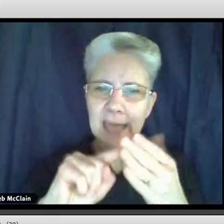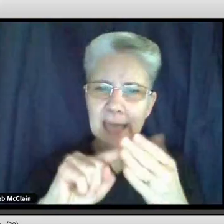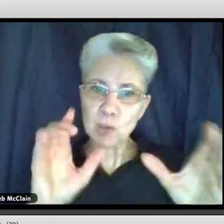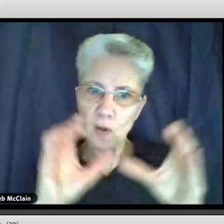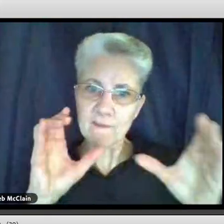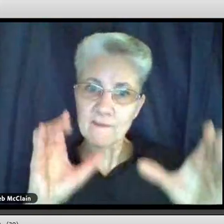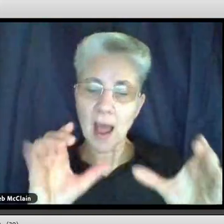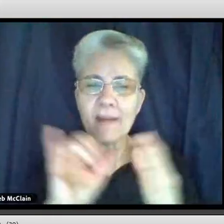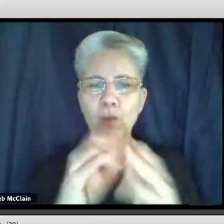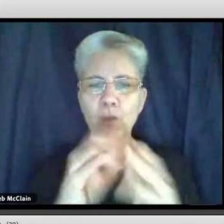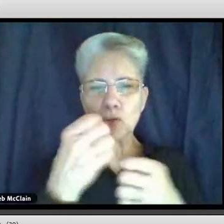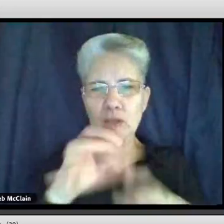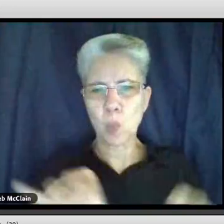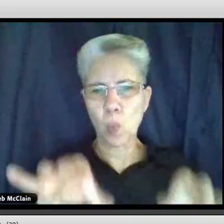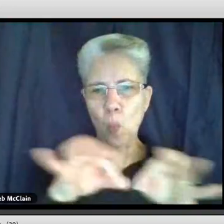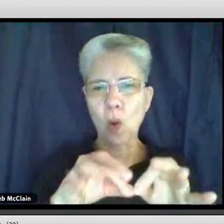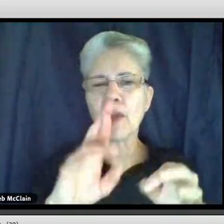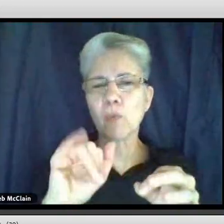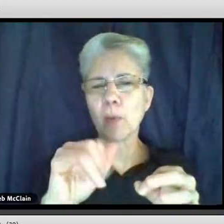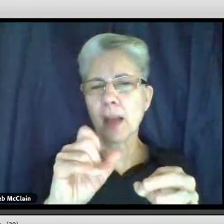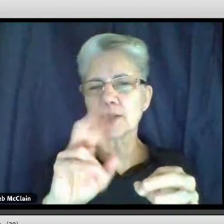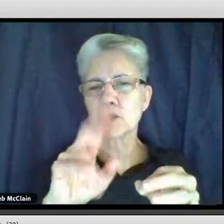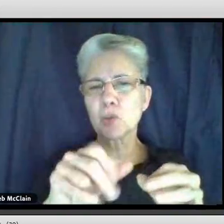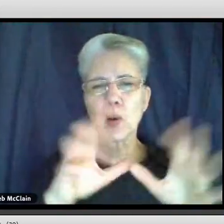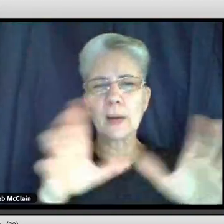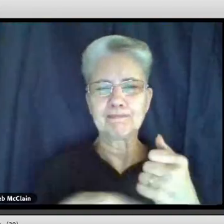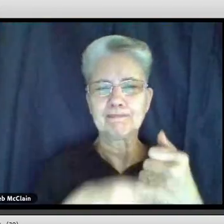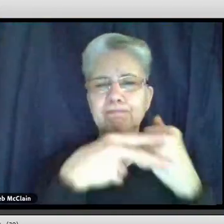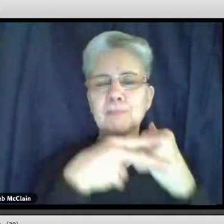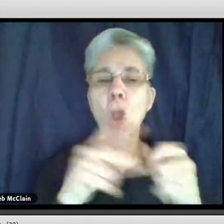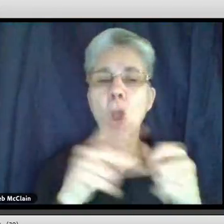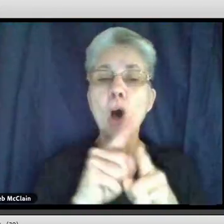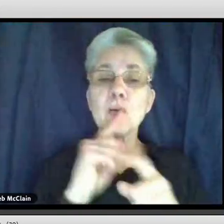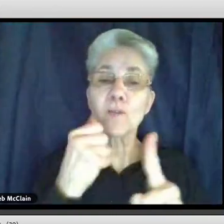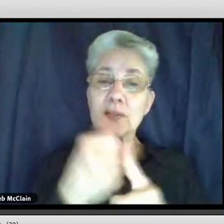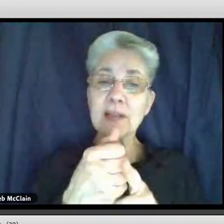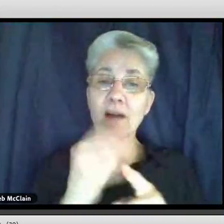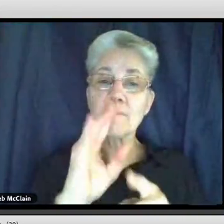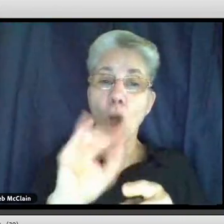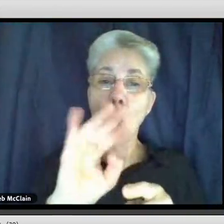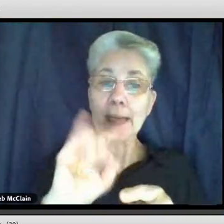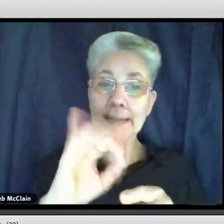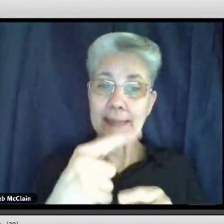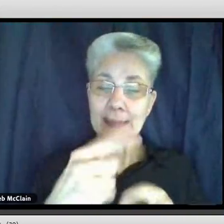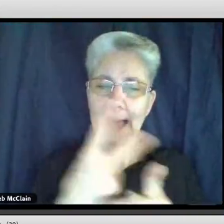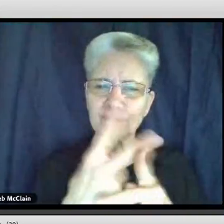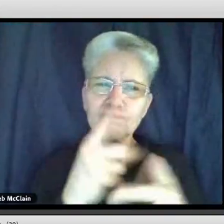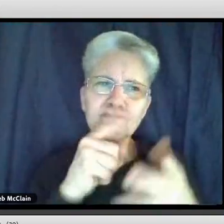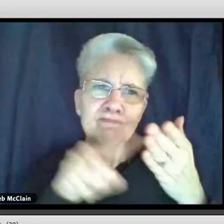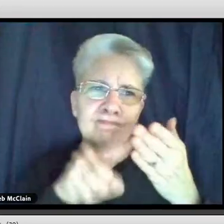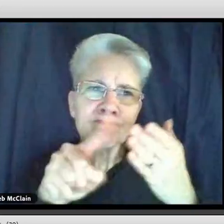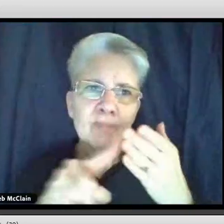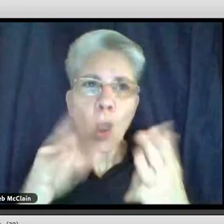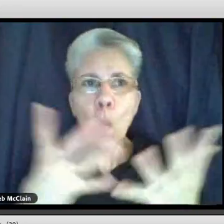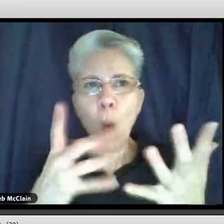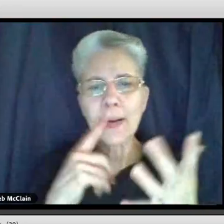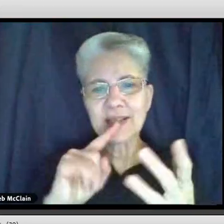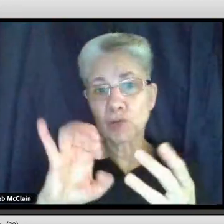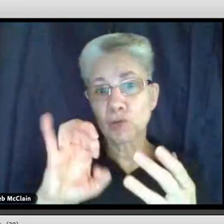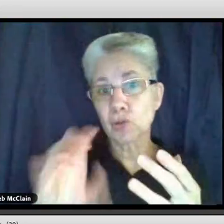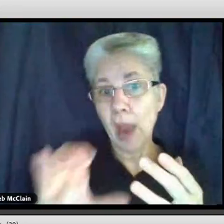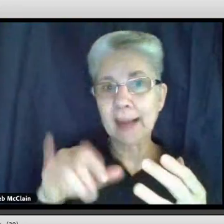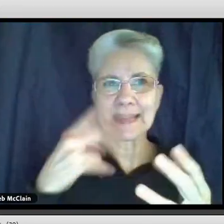a trustworthy repository. But it's also a really good tool for self-auditing and for taking a look at what does TRAC see